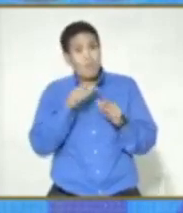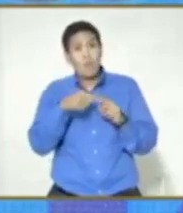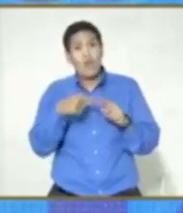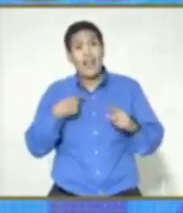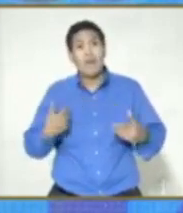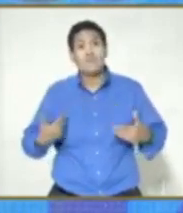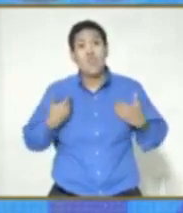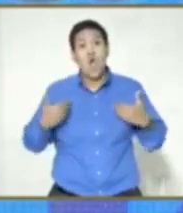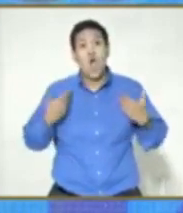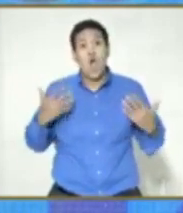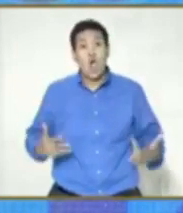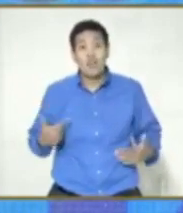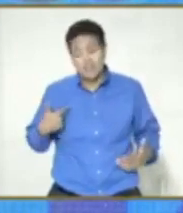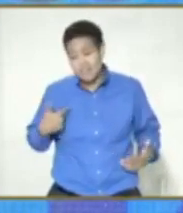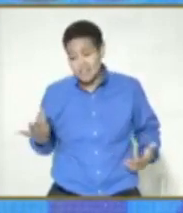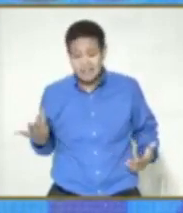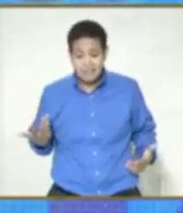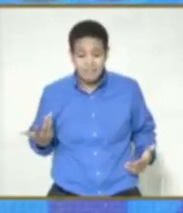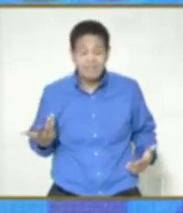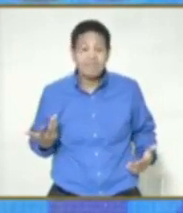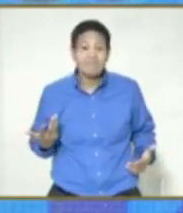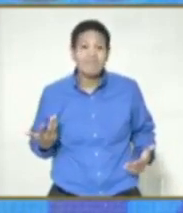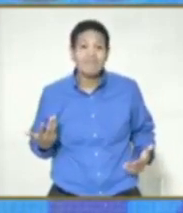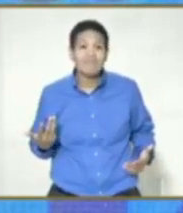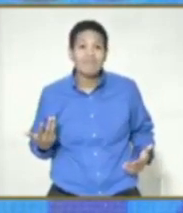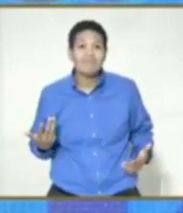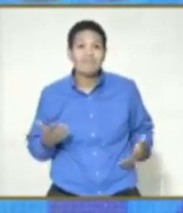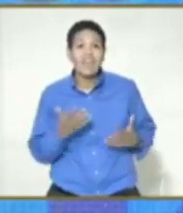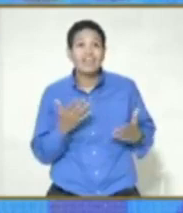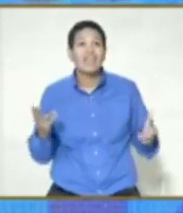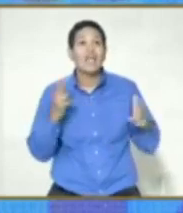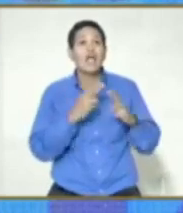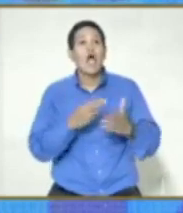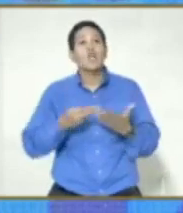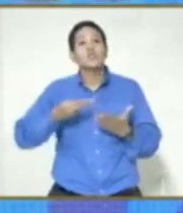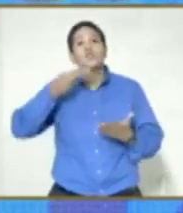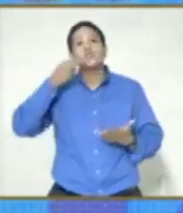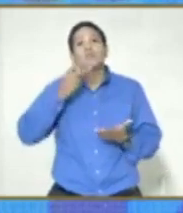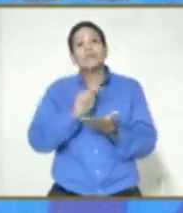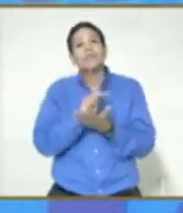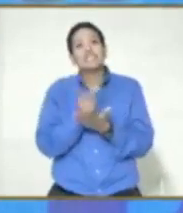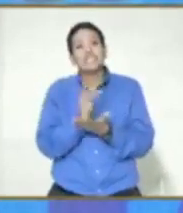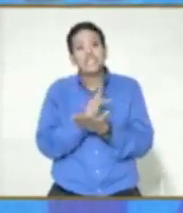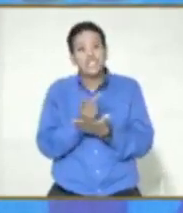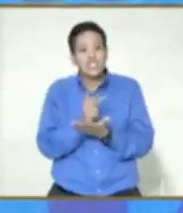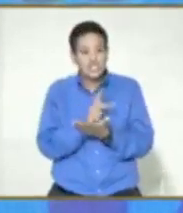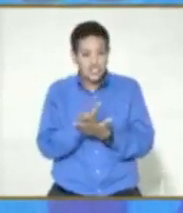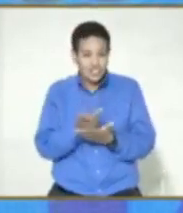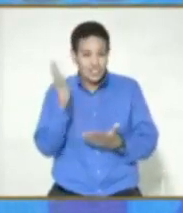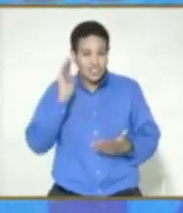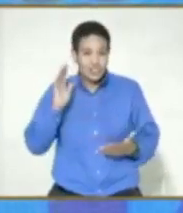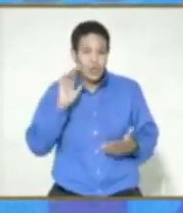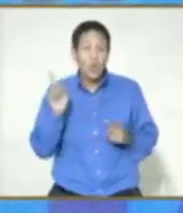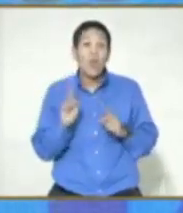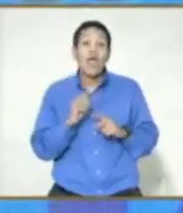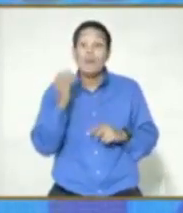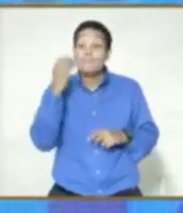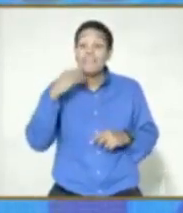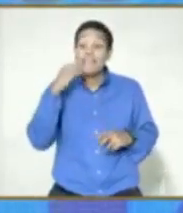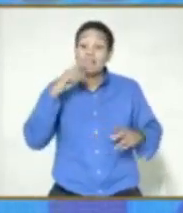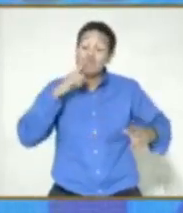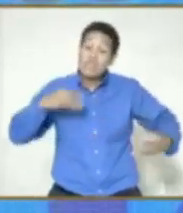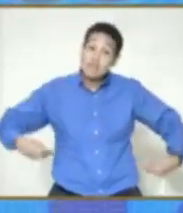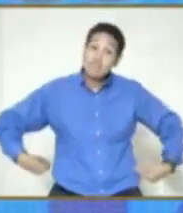younger, there was a thing called soup kitchen, where the meals would be